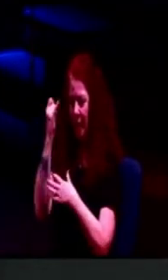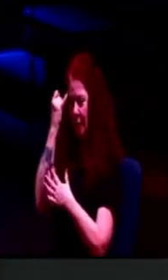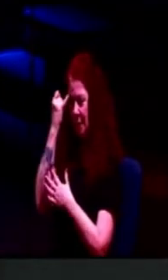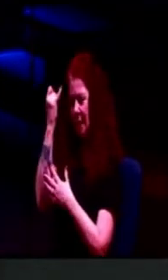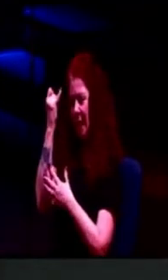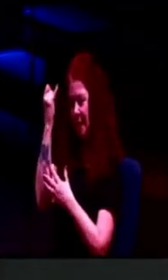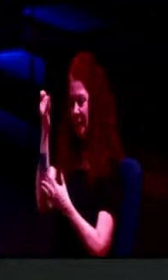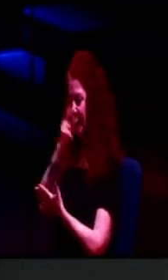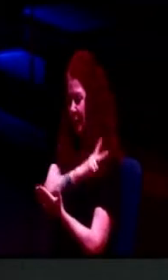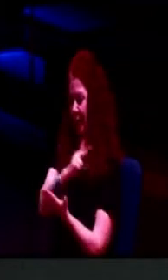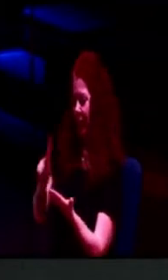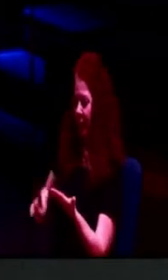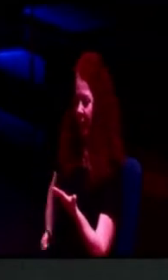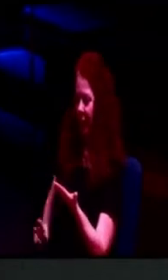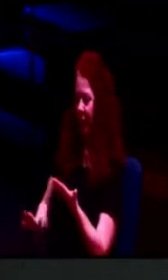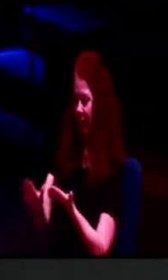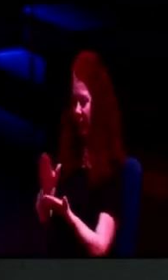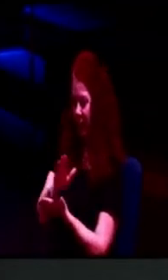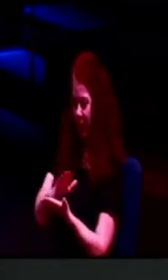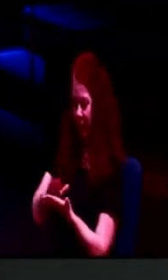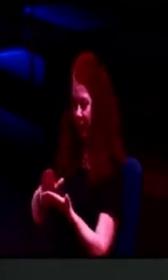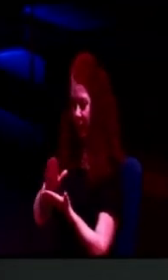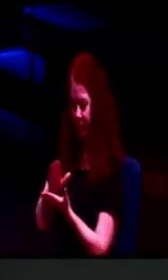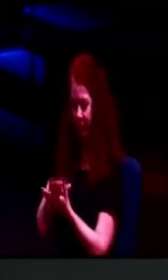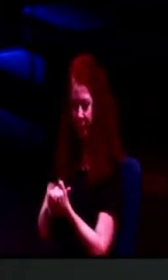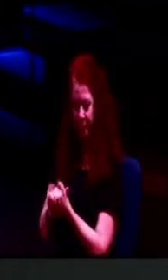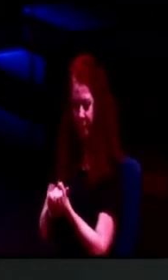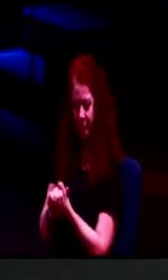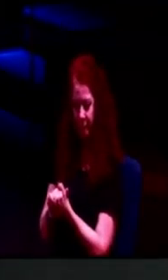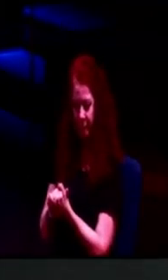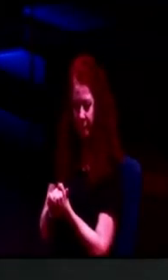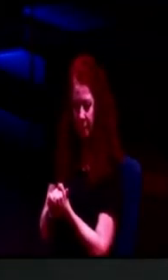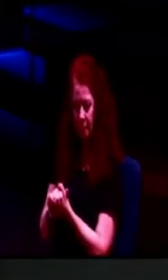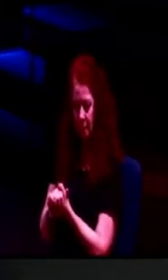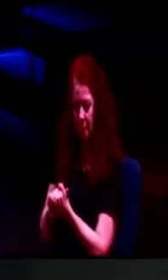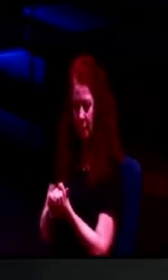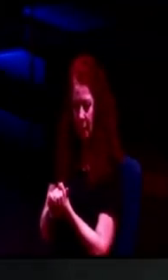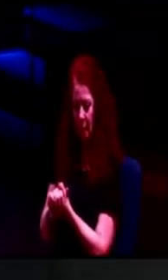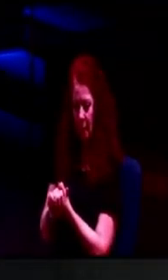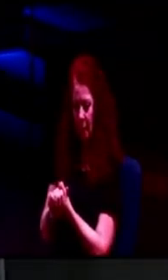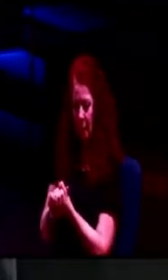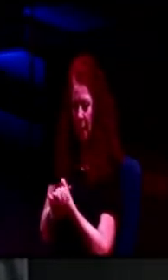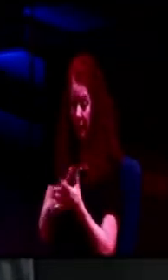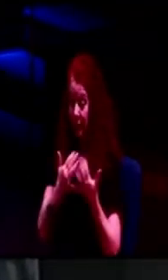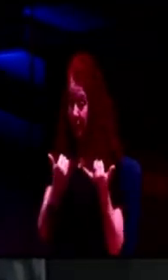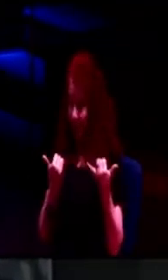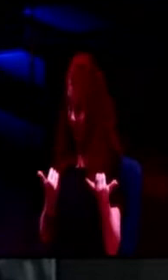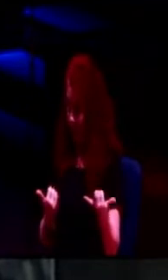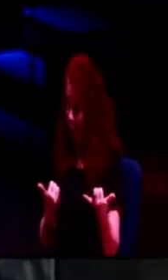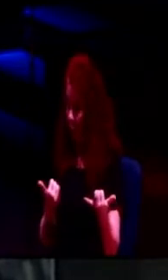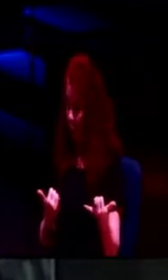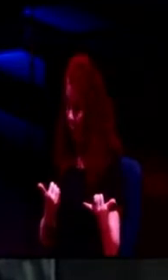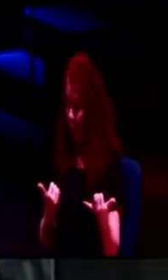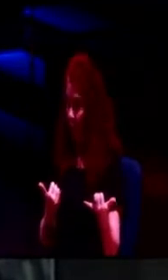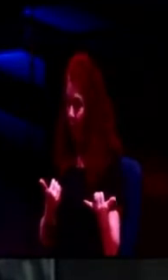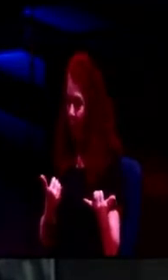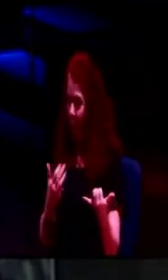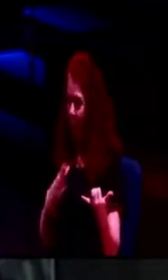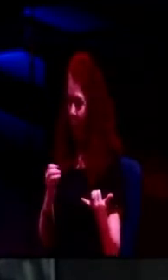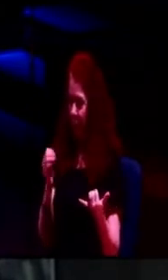kingdom, and the kingdom, what we shared in week one was that it's both right, it's now and not